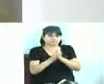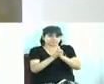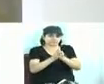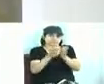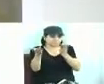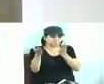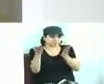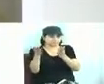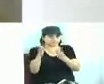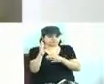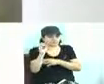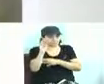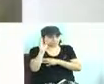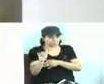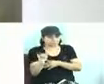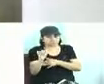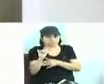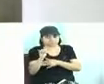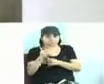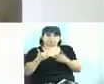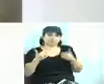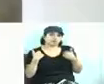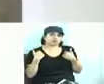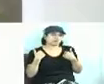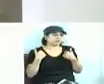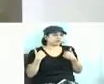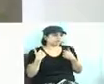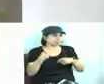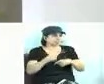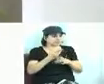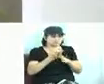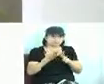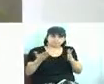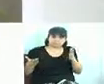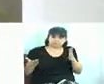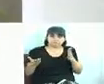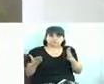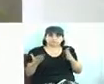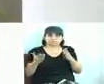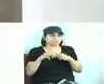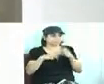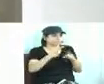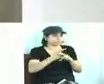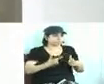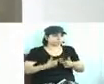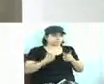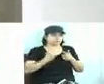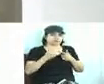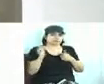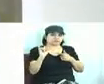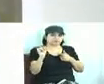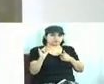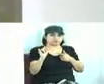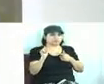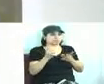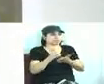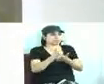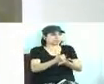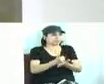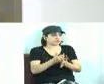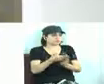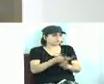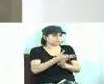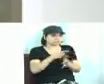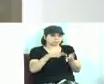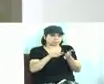Bobby, he's got a product, I guess. It's a form of life insurance. It helps you to prepay for your funerals. And